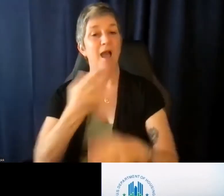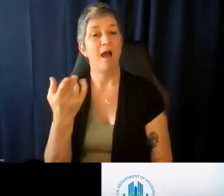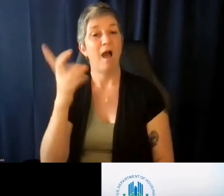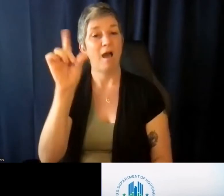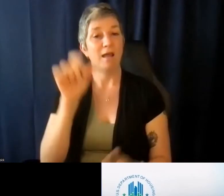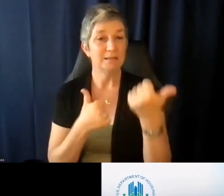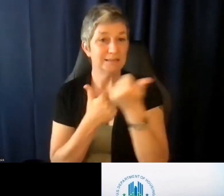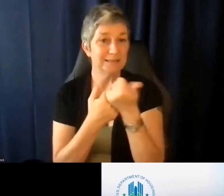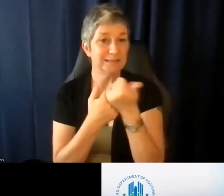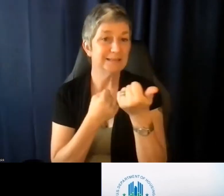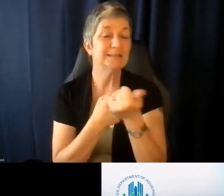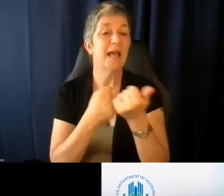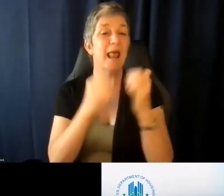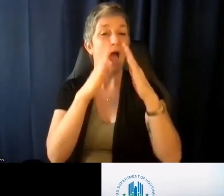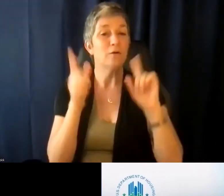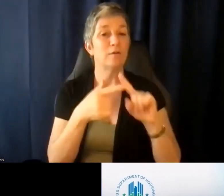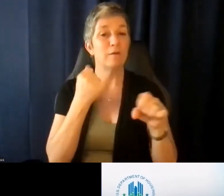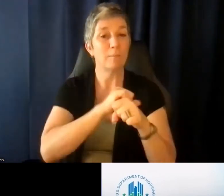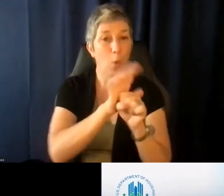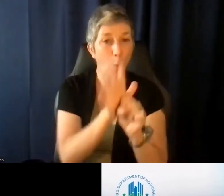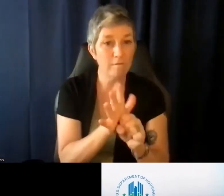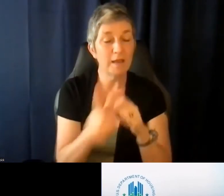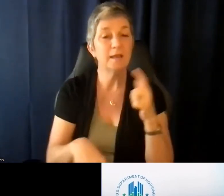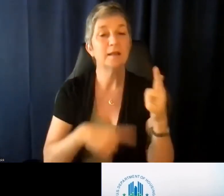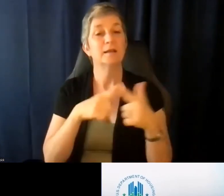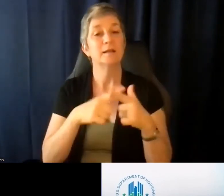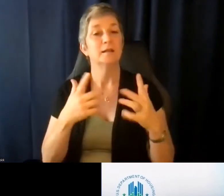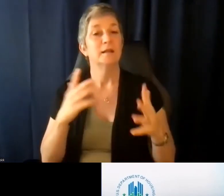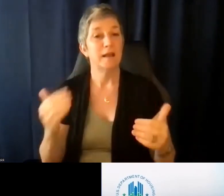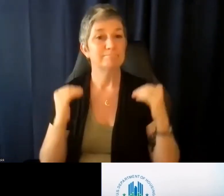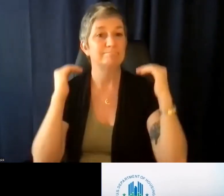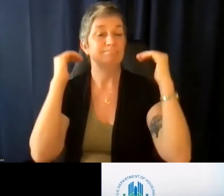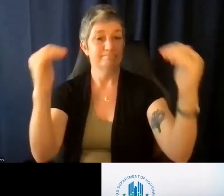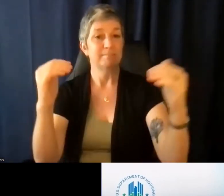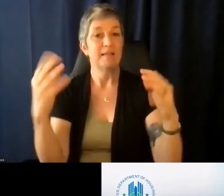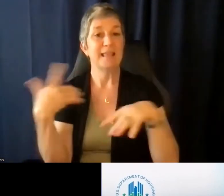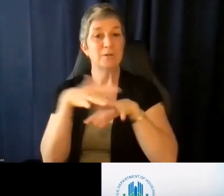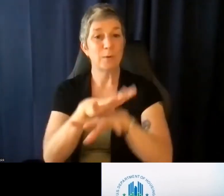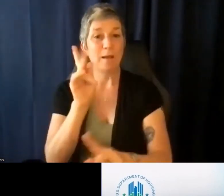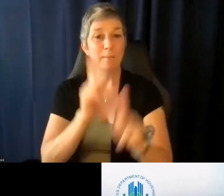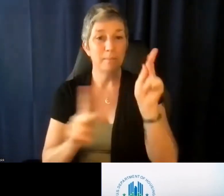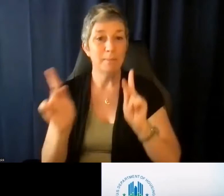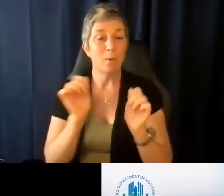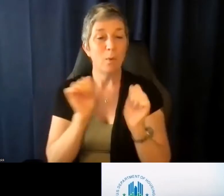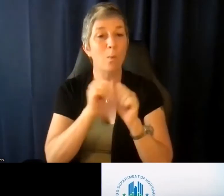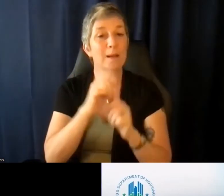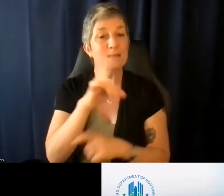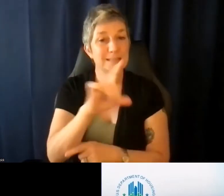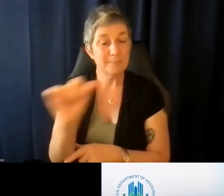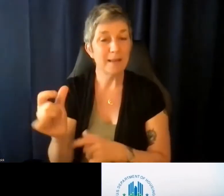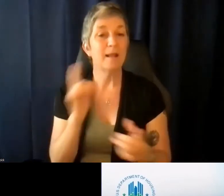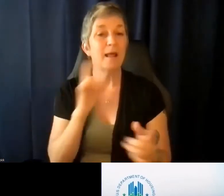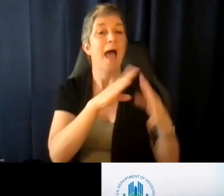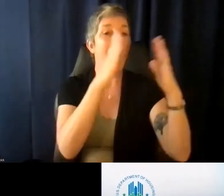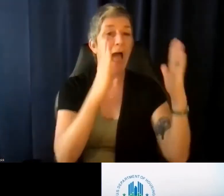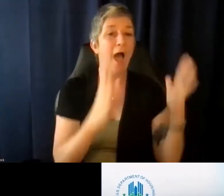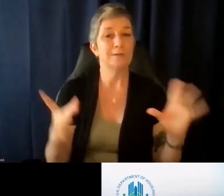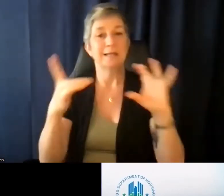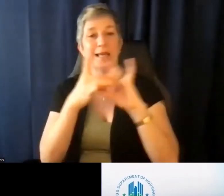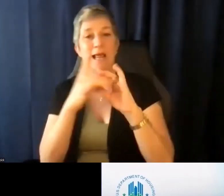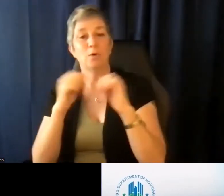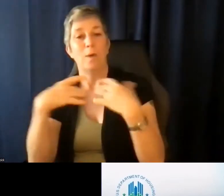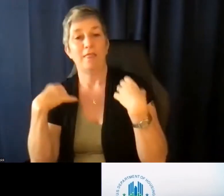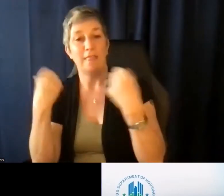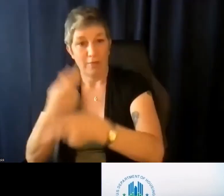COVID-19, advance the community integration of people with disabilities, connect housing with healthcare, and